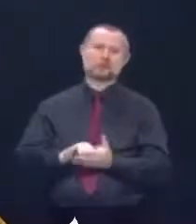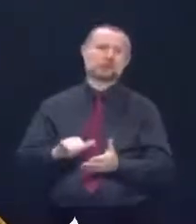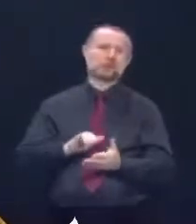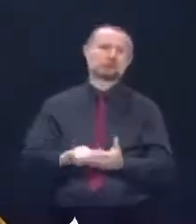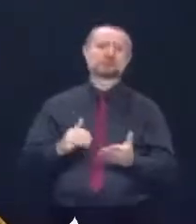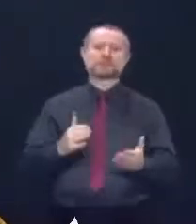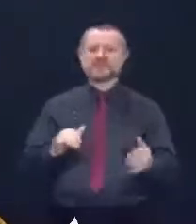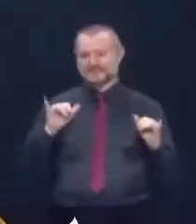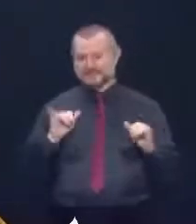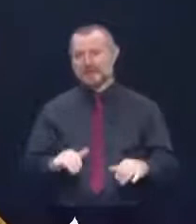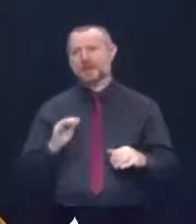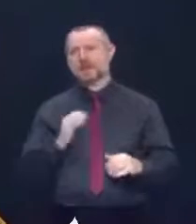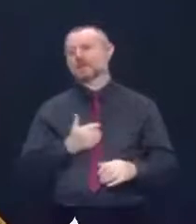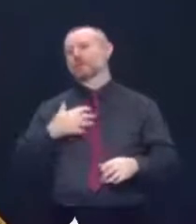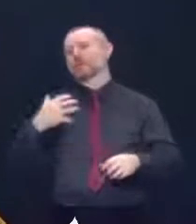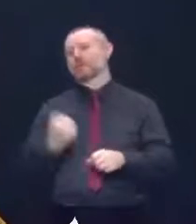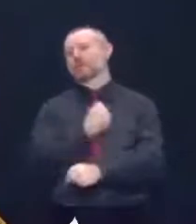Emmy.